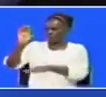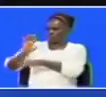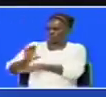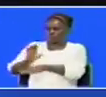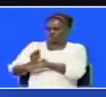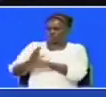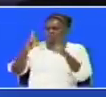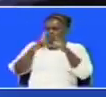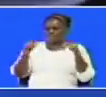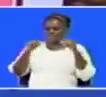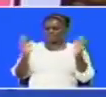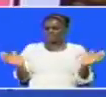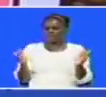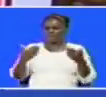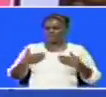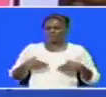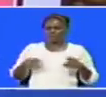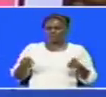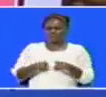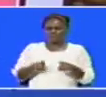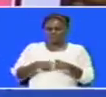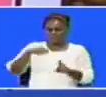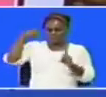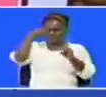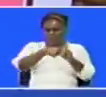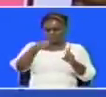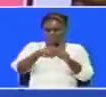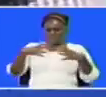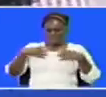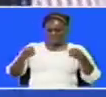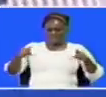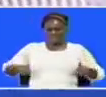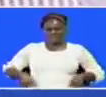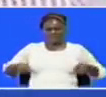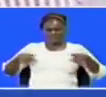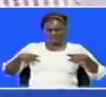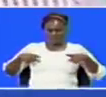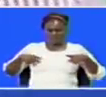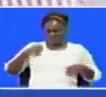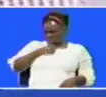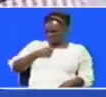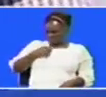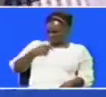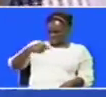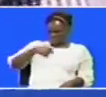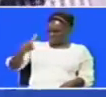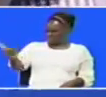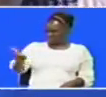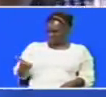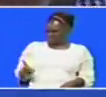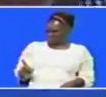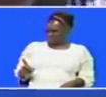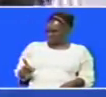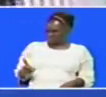offer messages of encouragement. He also advocates for a healthy lifestyle. Wasinione huruma, to